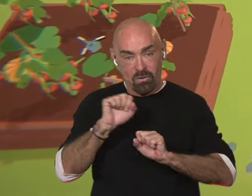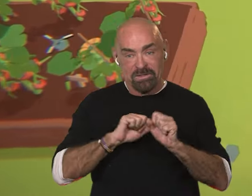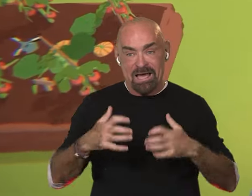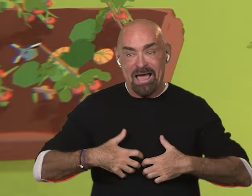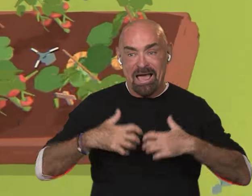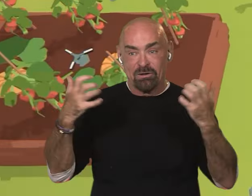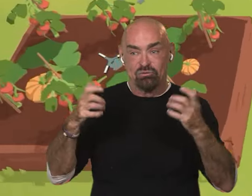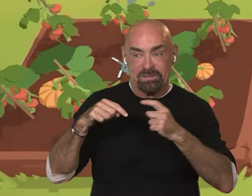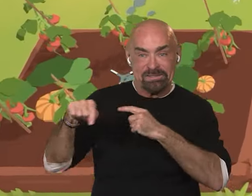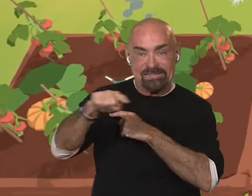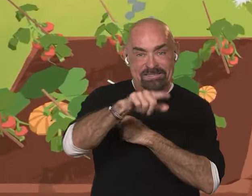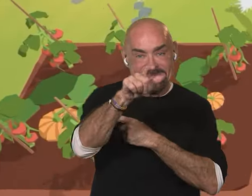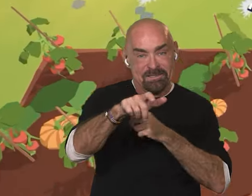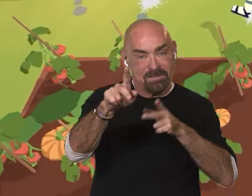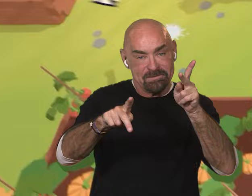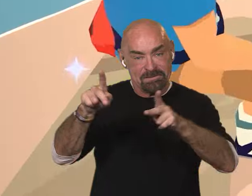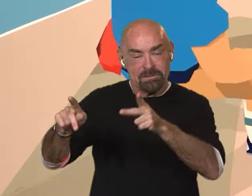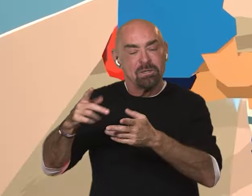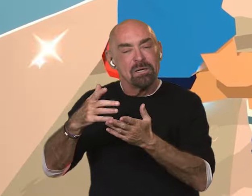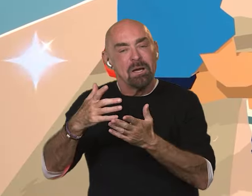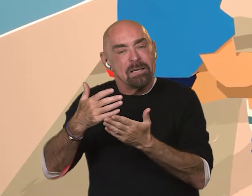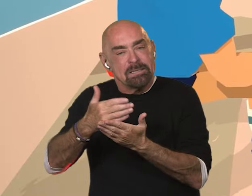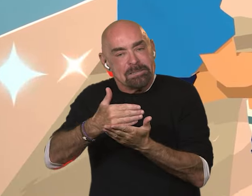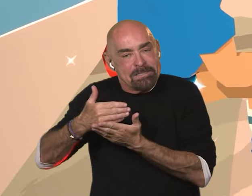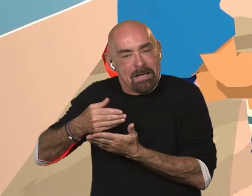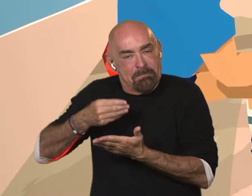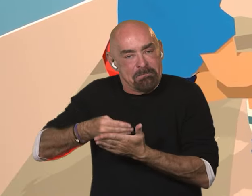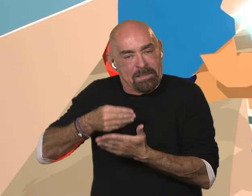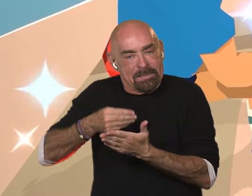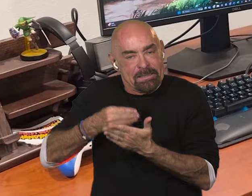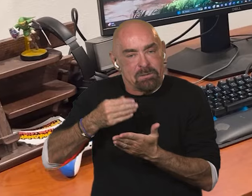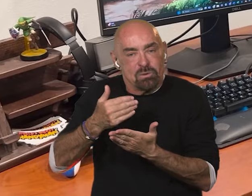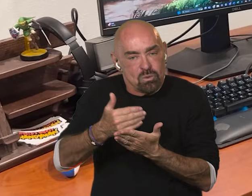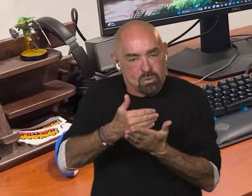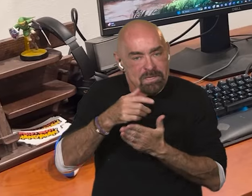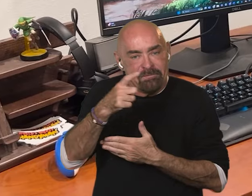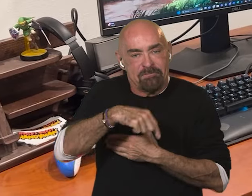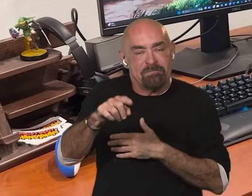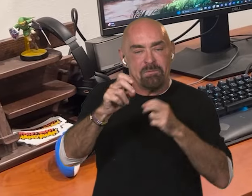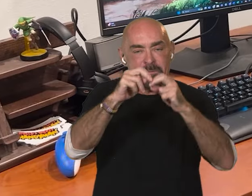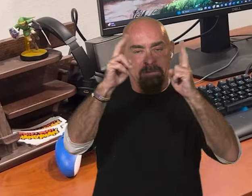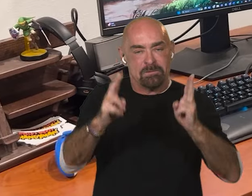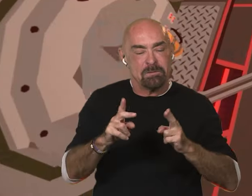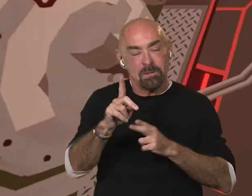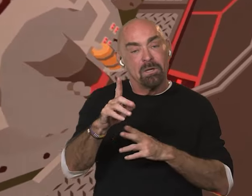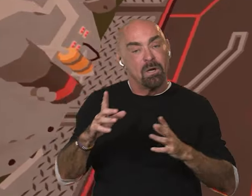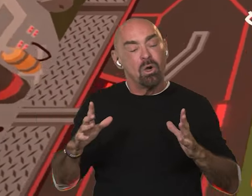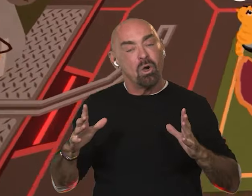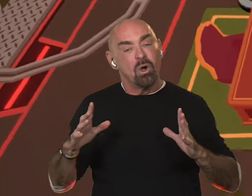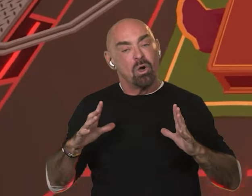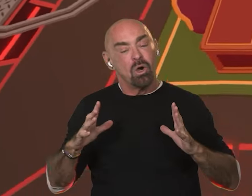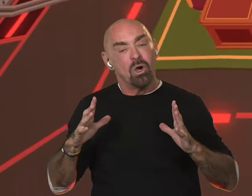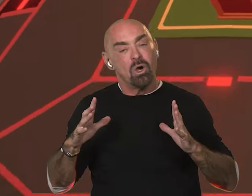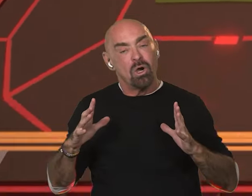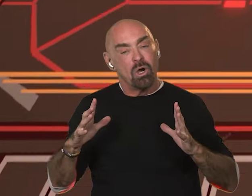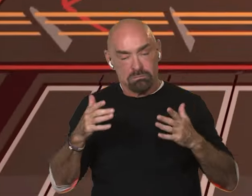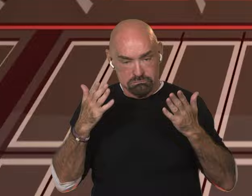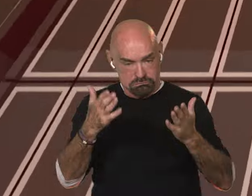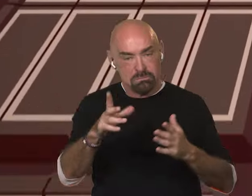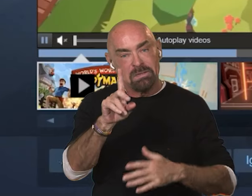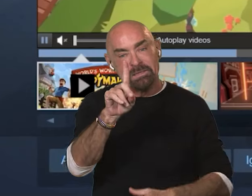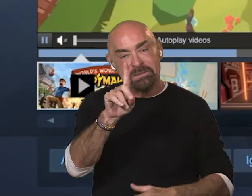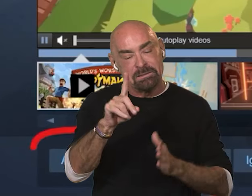complete tasks, avoid angry residents, and earn enough money to save the shelter. World's Worst Handyman releases this September. Play the